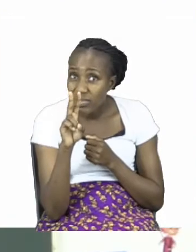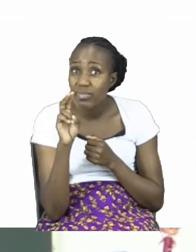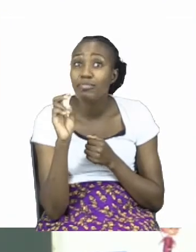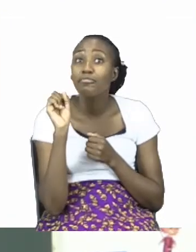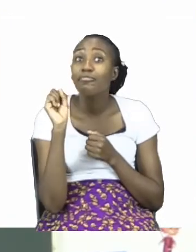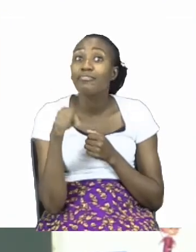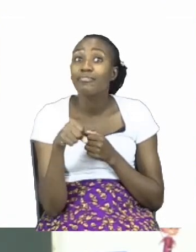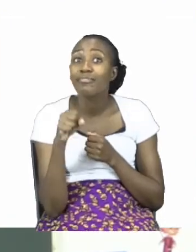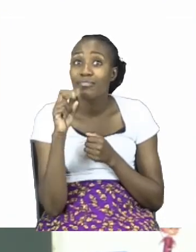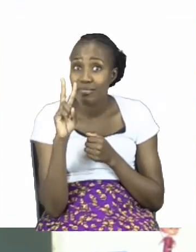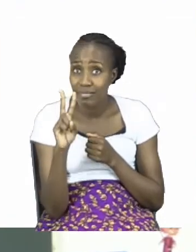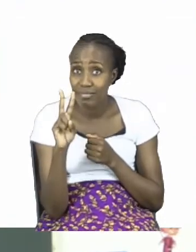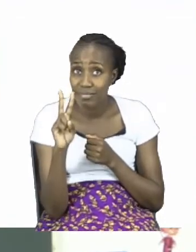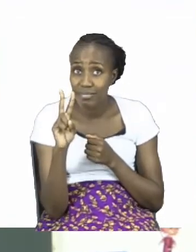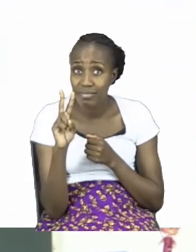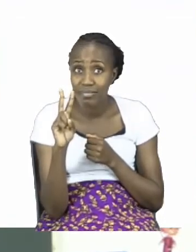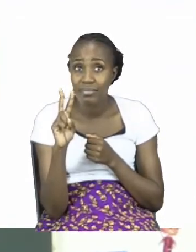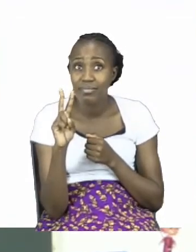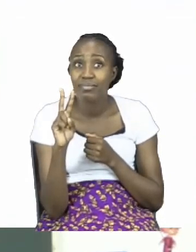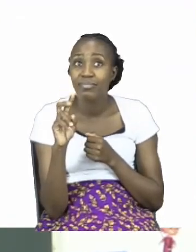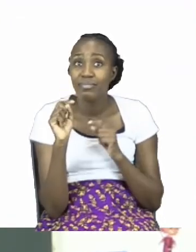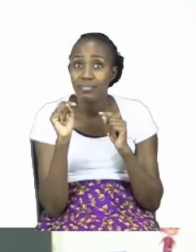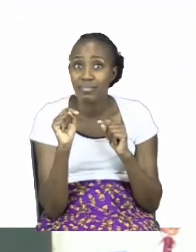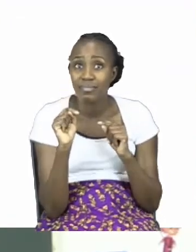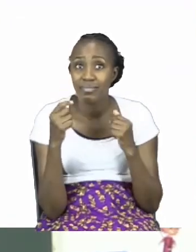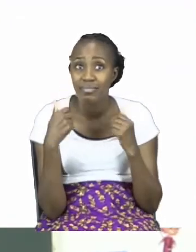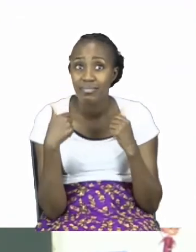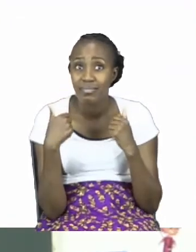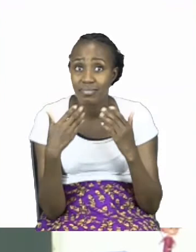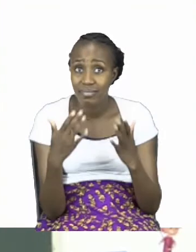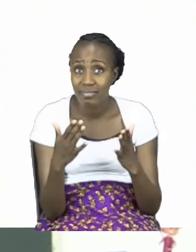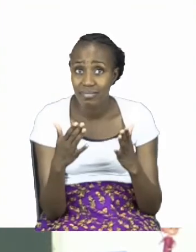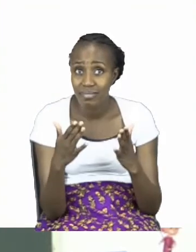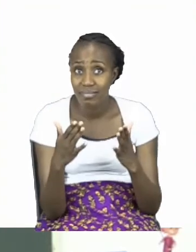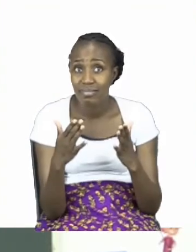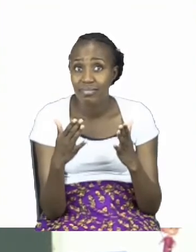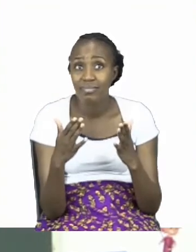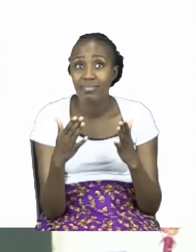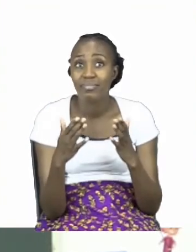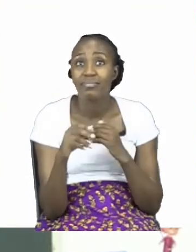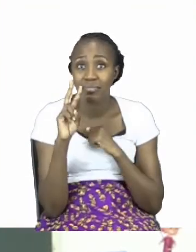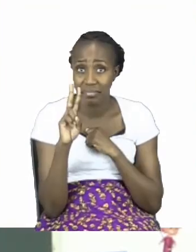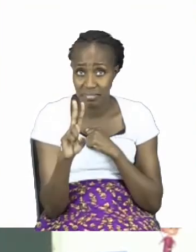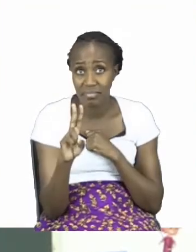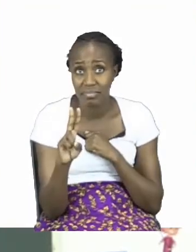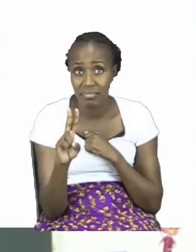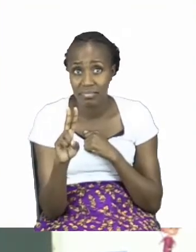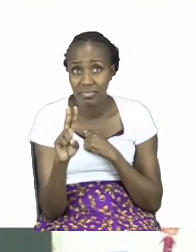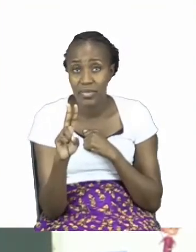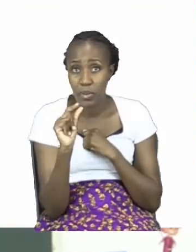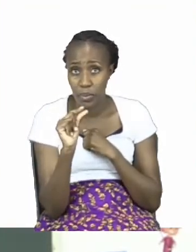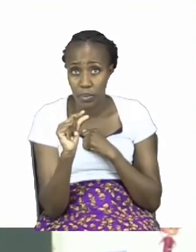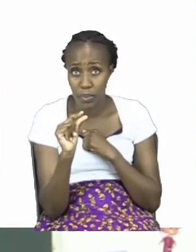we can. So what we do is we take that 2 and put it as our first number for